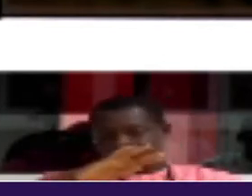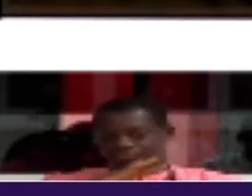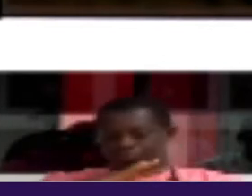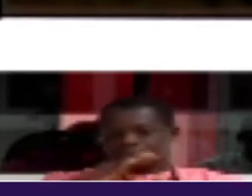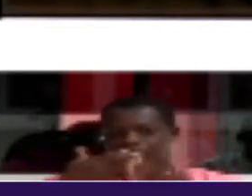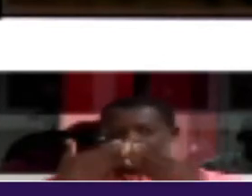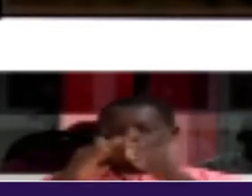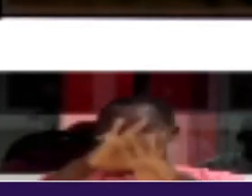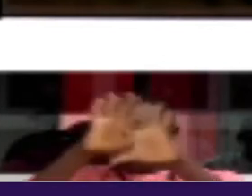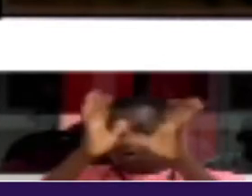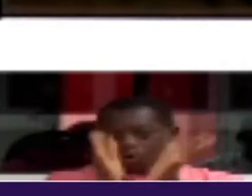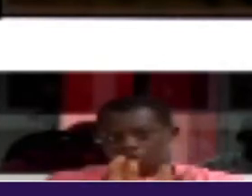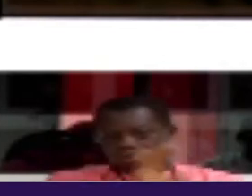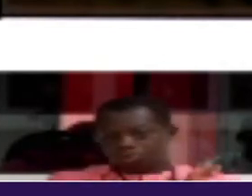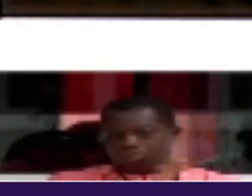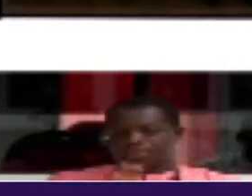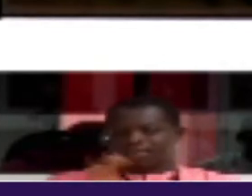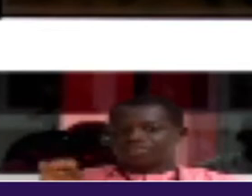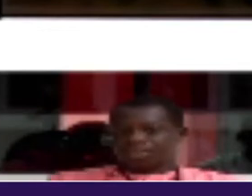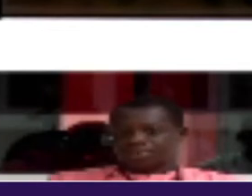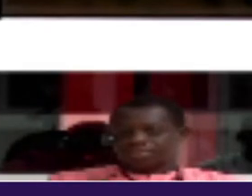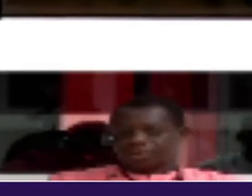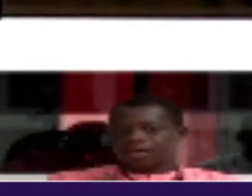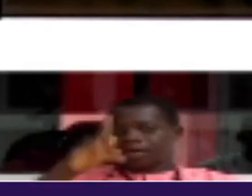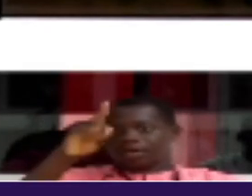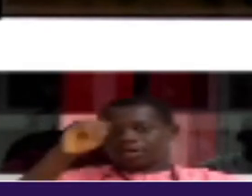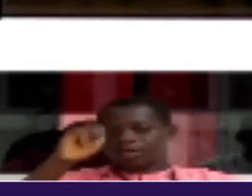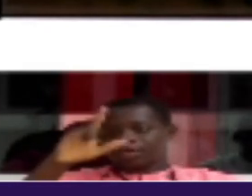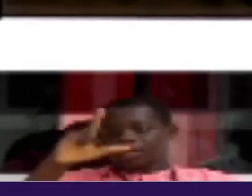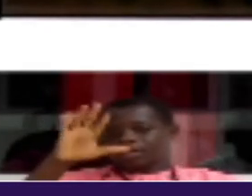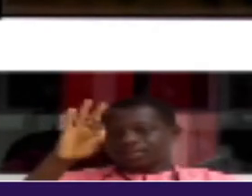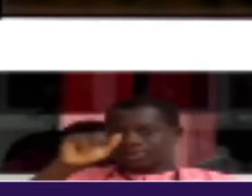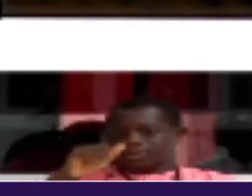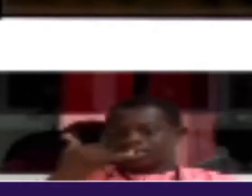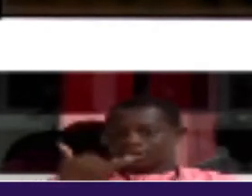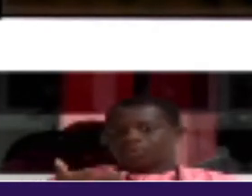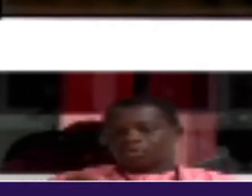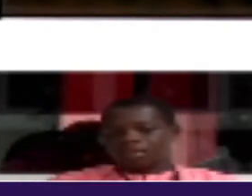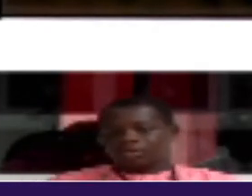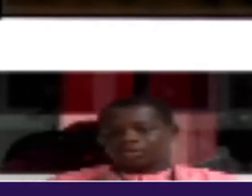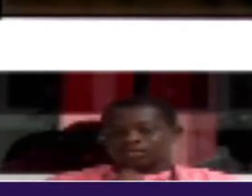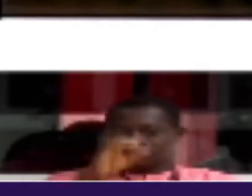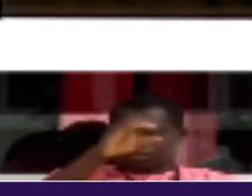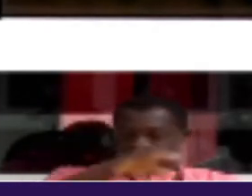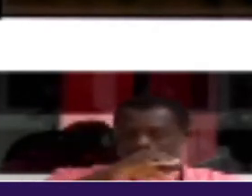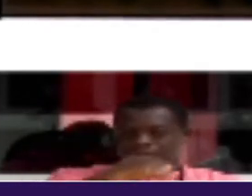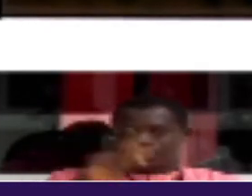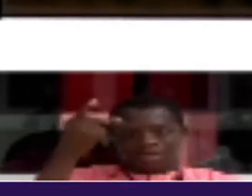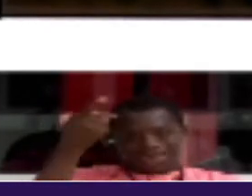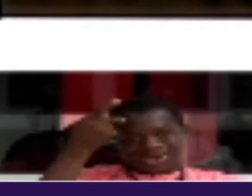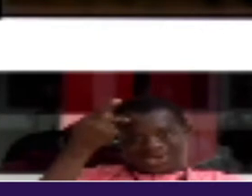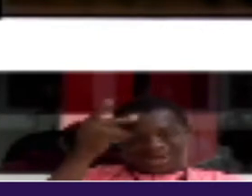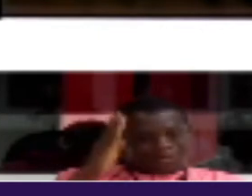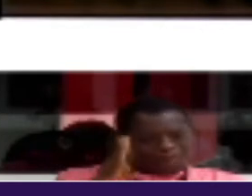company's members of Delta now are going to be deployed to Kanilai